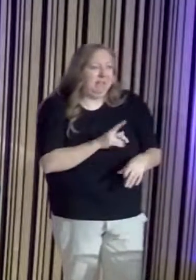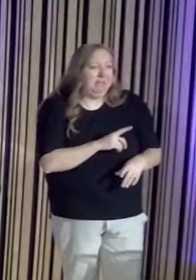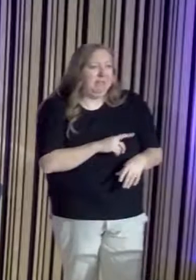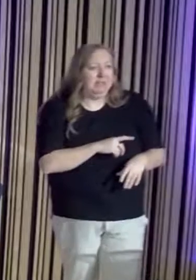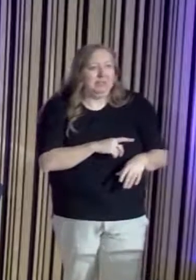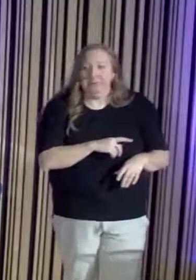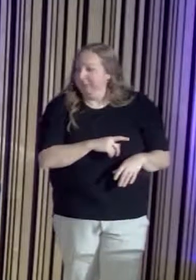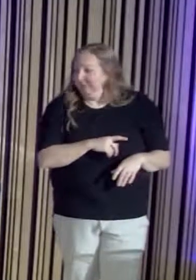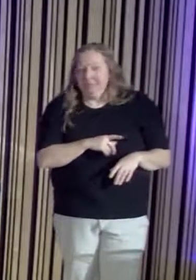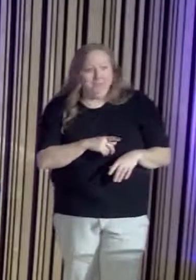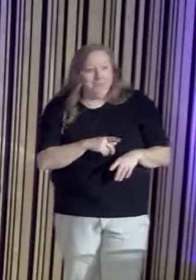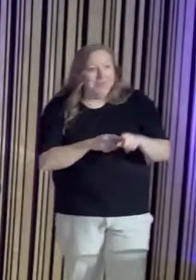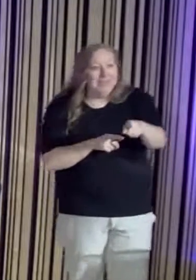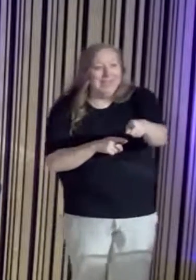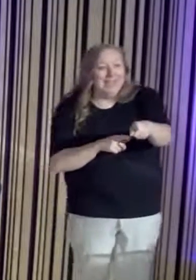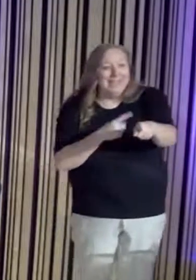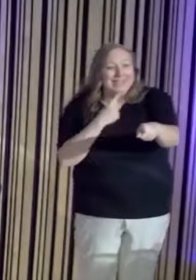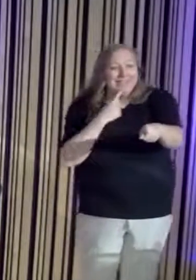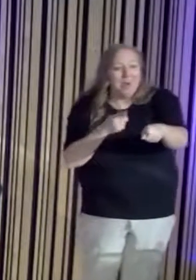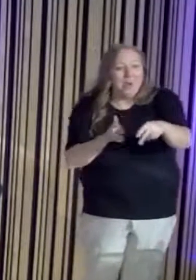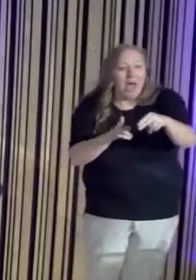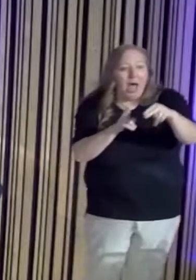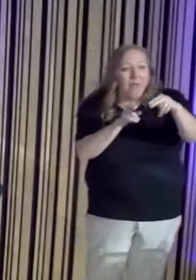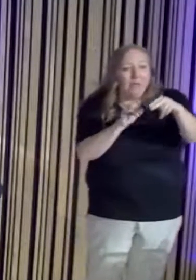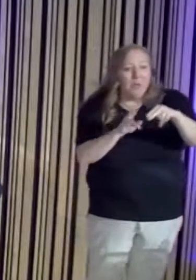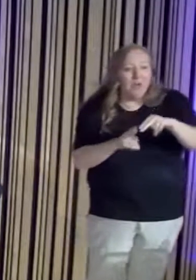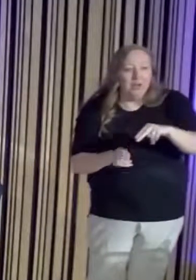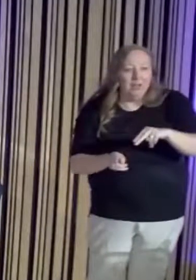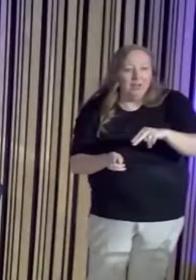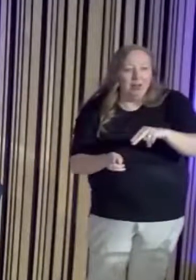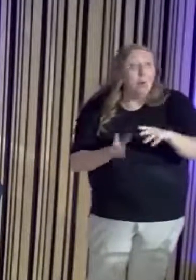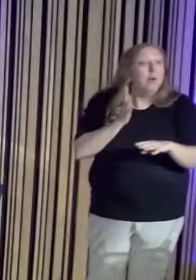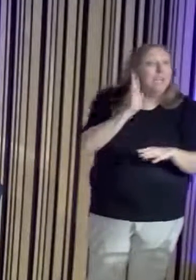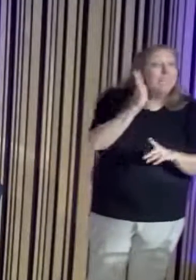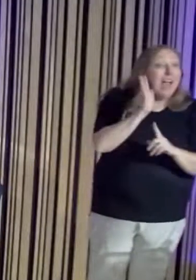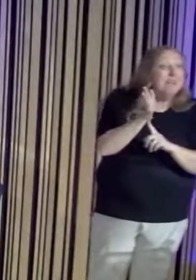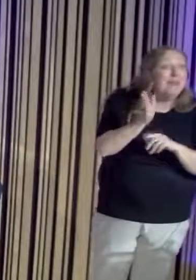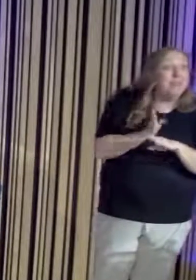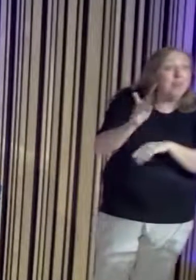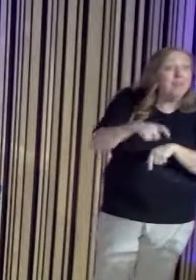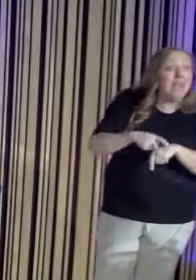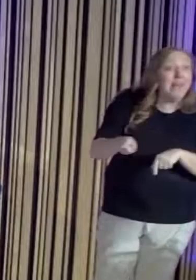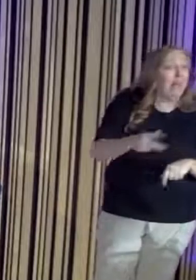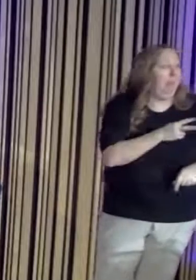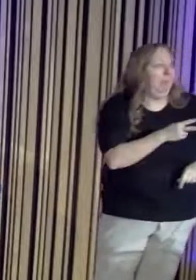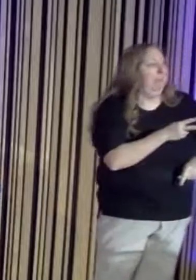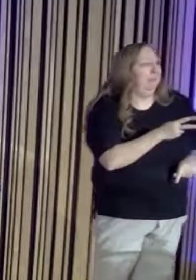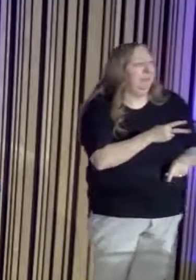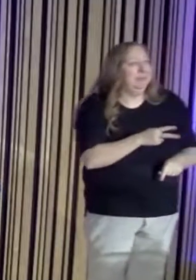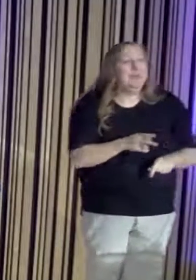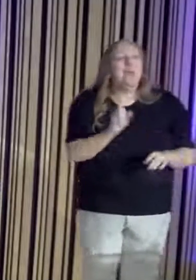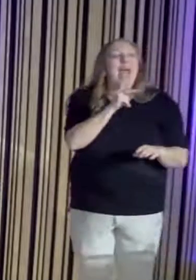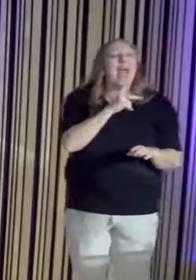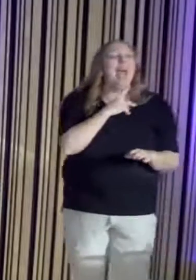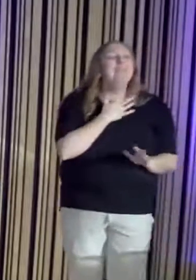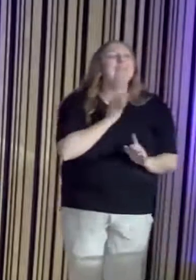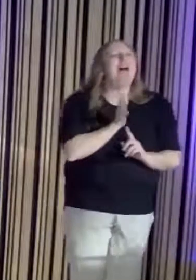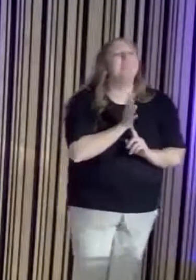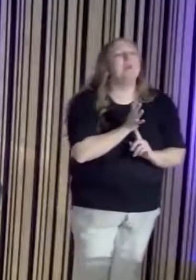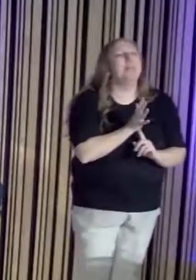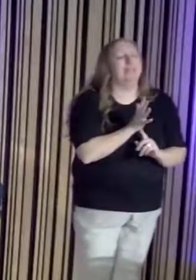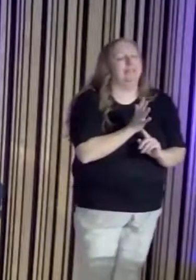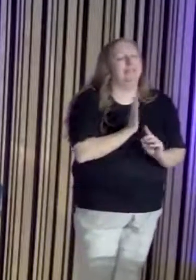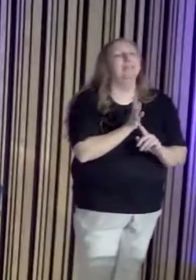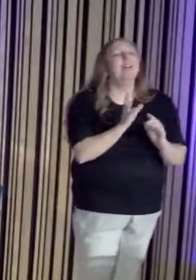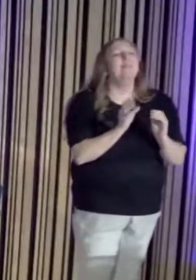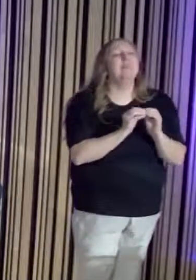wait, which way is that going? I think it's gone off for. So we're 5 minutes over already? Okay, we'll go no further than 5 more minutes. I